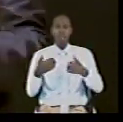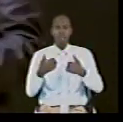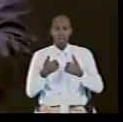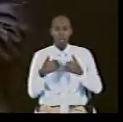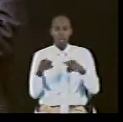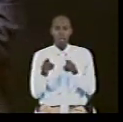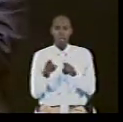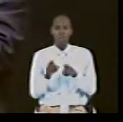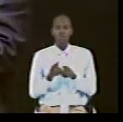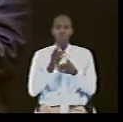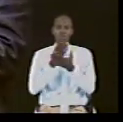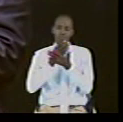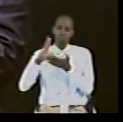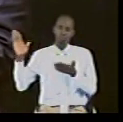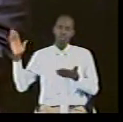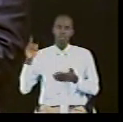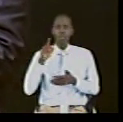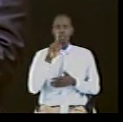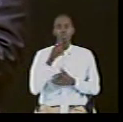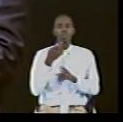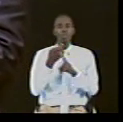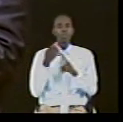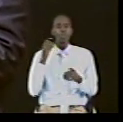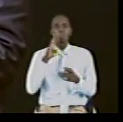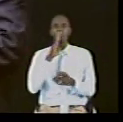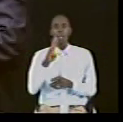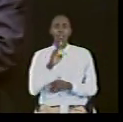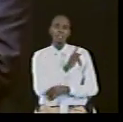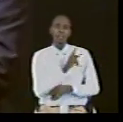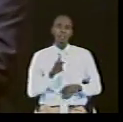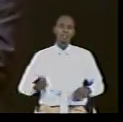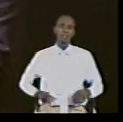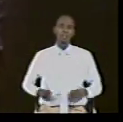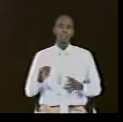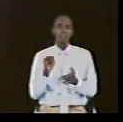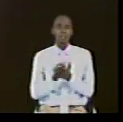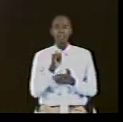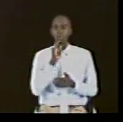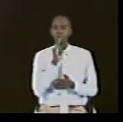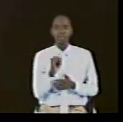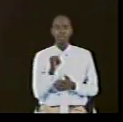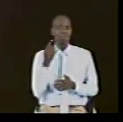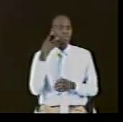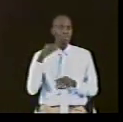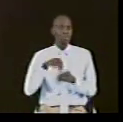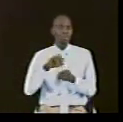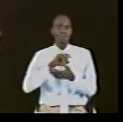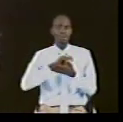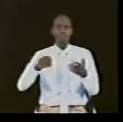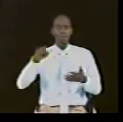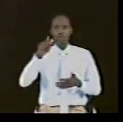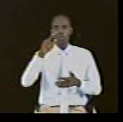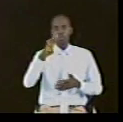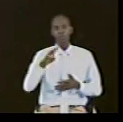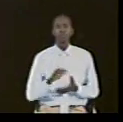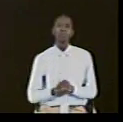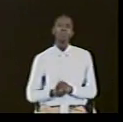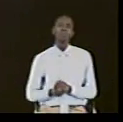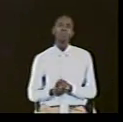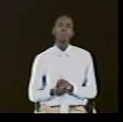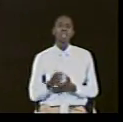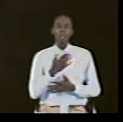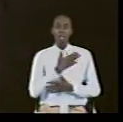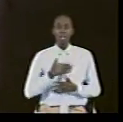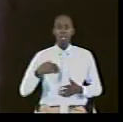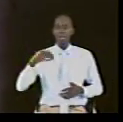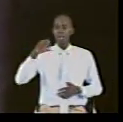rejected thee from being king." That's Saul. Look at verse 24. In verse 24, "And Saul said